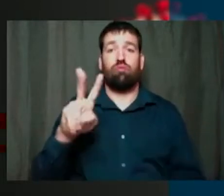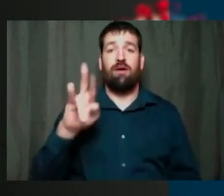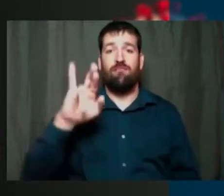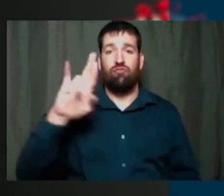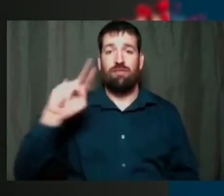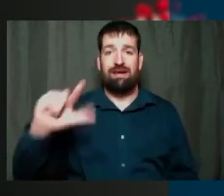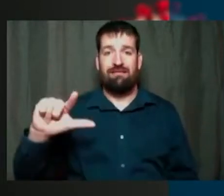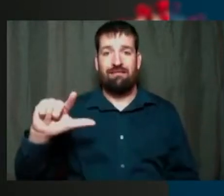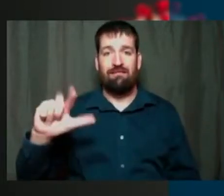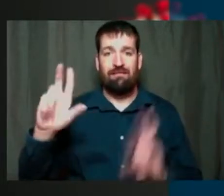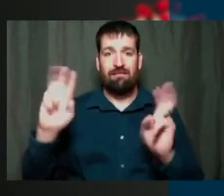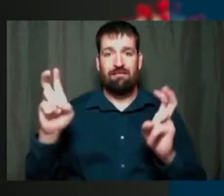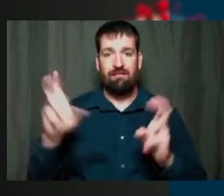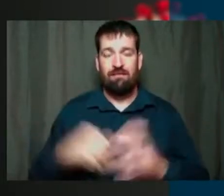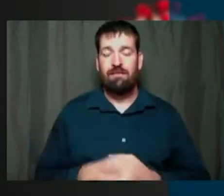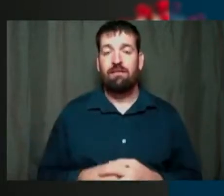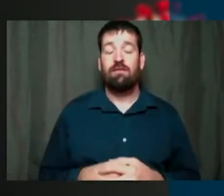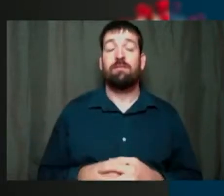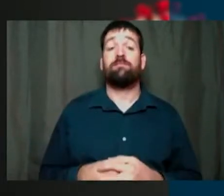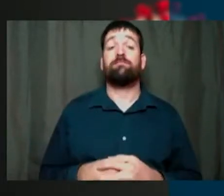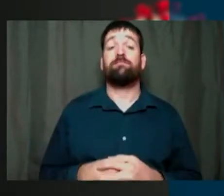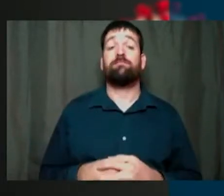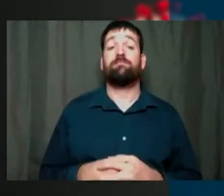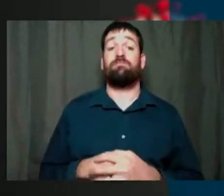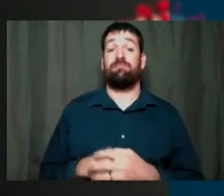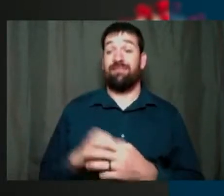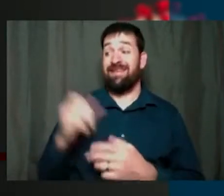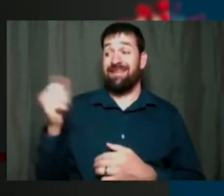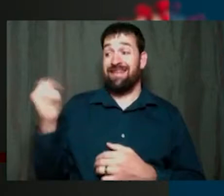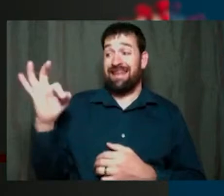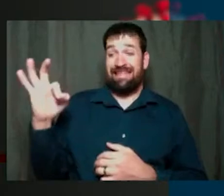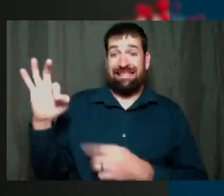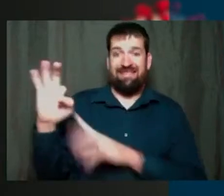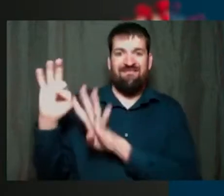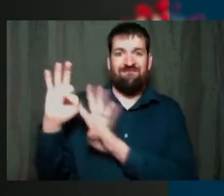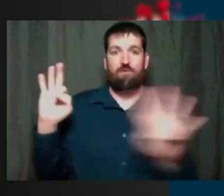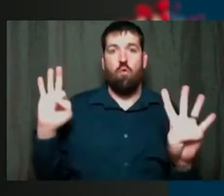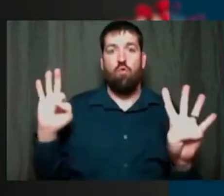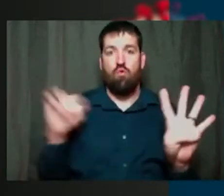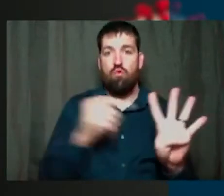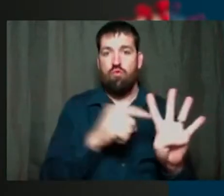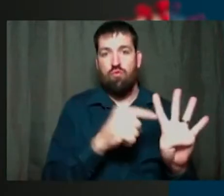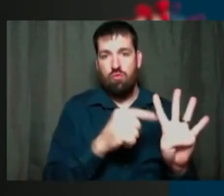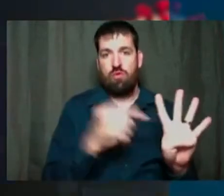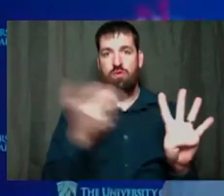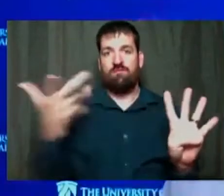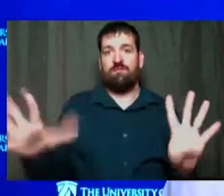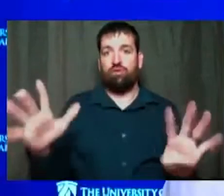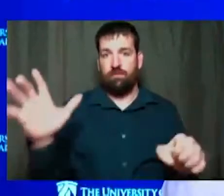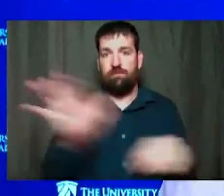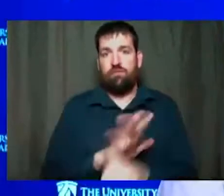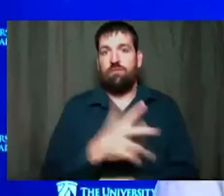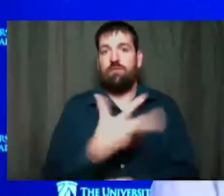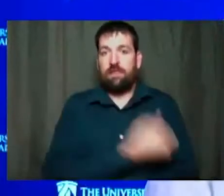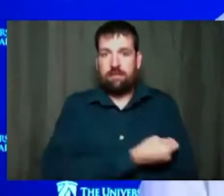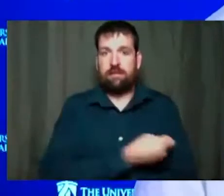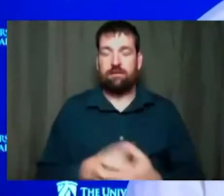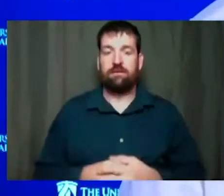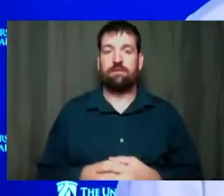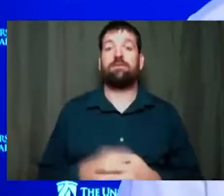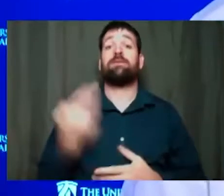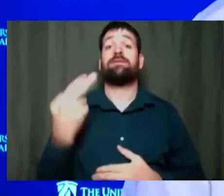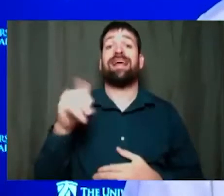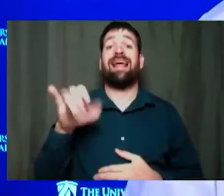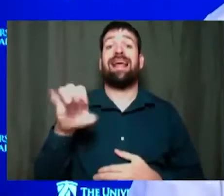as well. In 4 of those active infections, 4 of those 19 patients are fully vaccinated. And Hays has 13